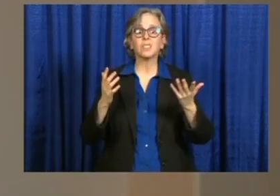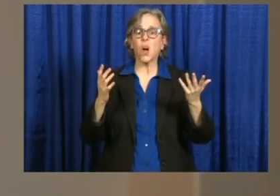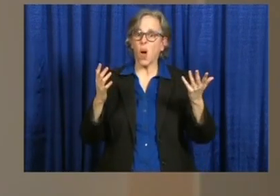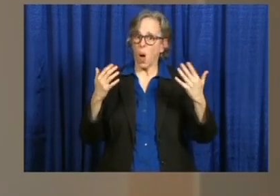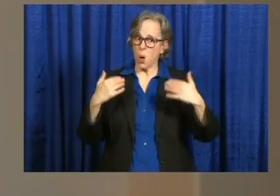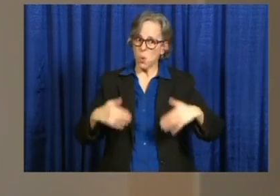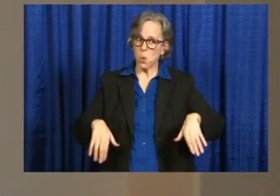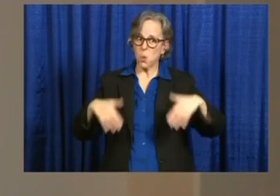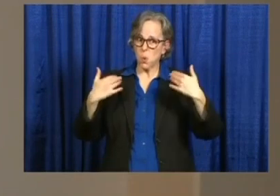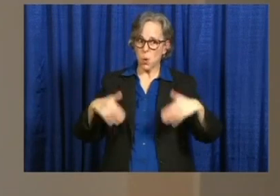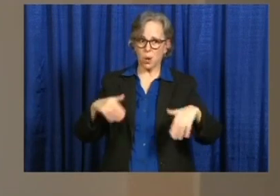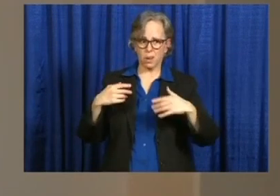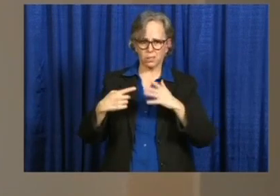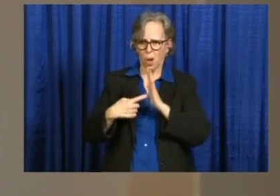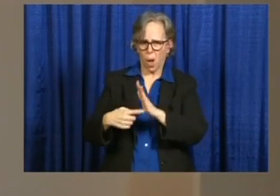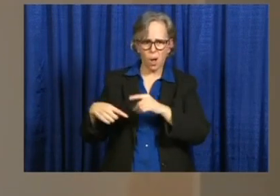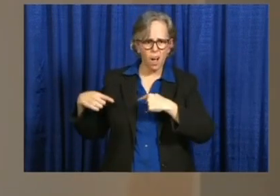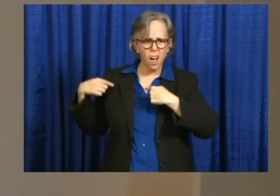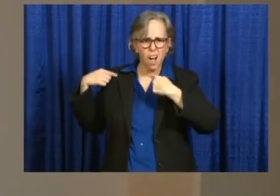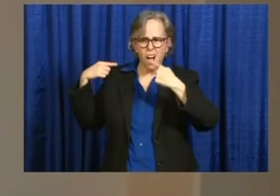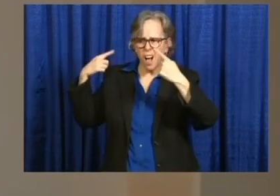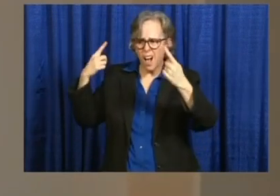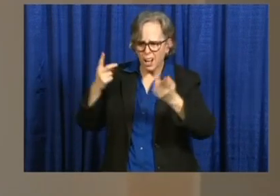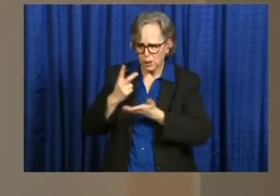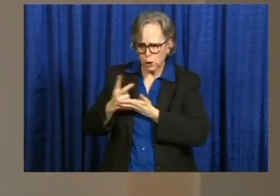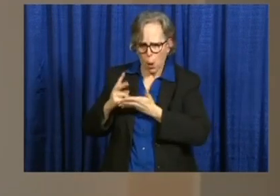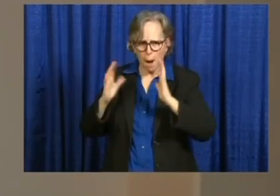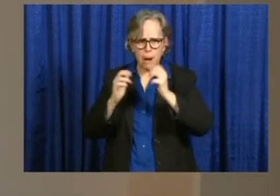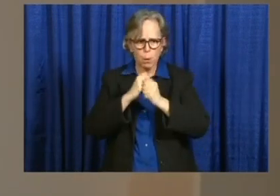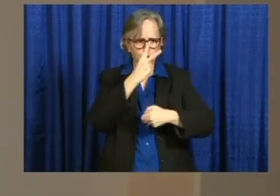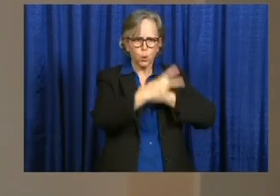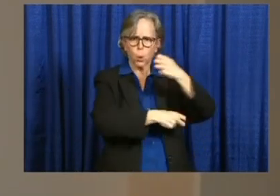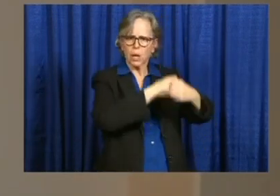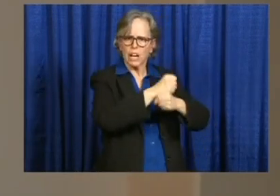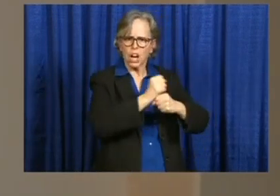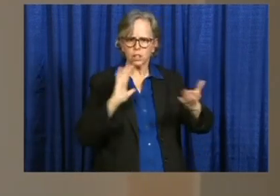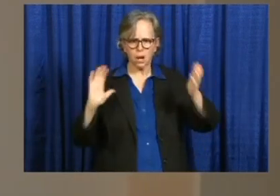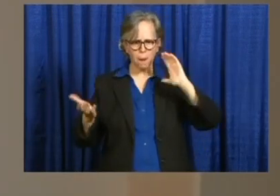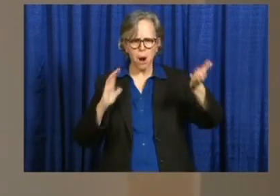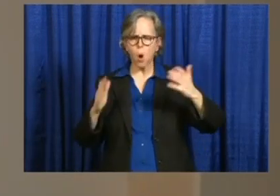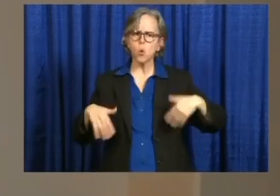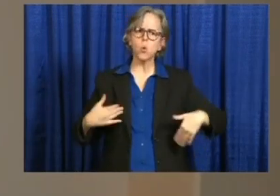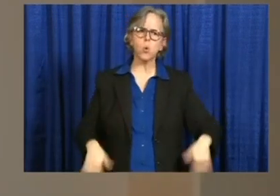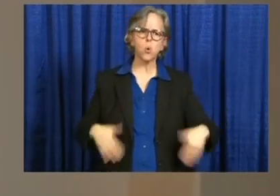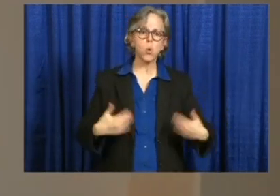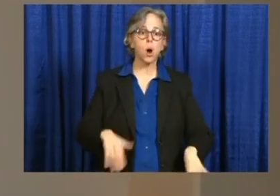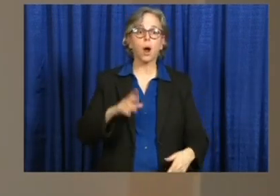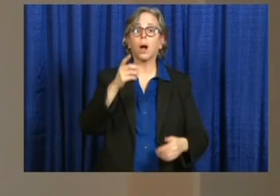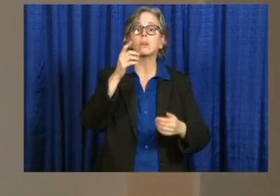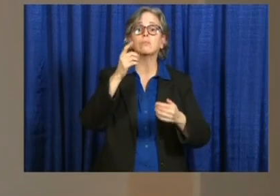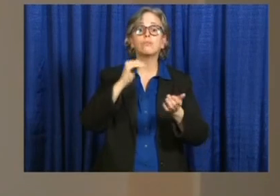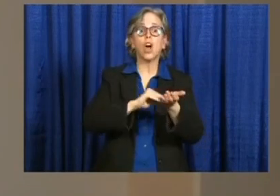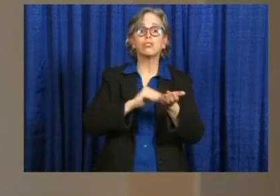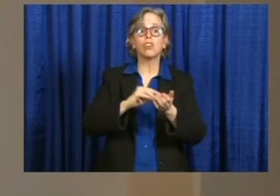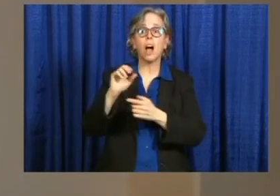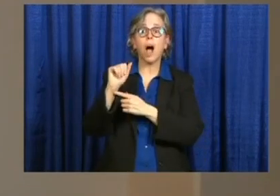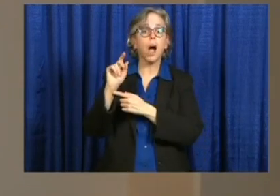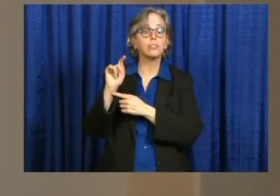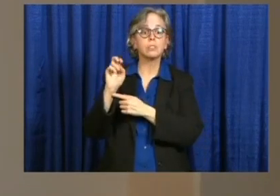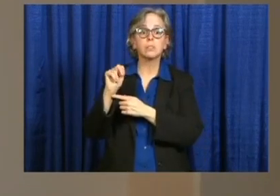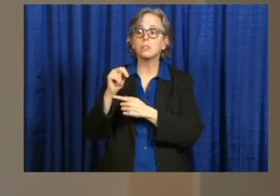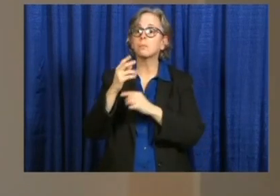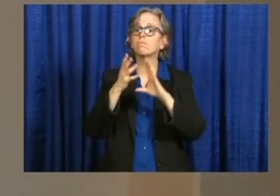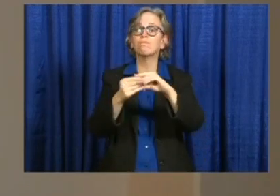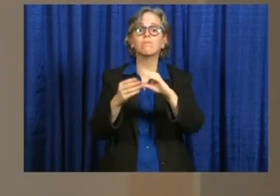over that 2-week period. As Dr. Acton, I thought, thoughtfully said yesterday, there is no system in the world,